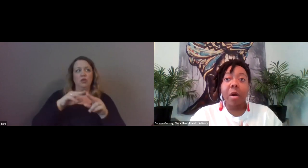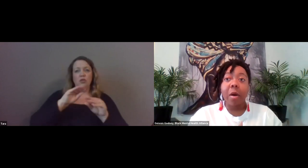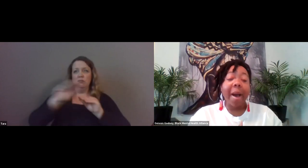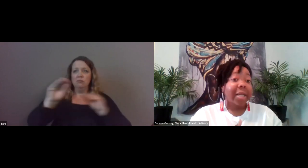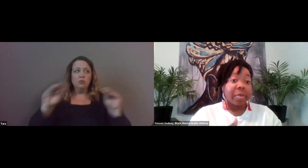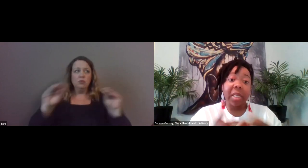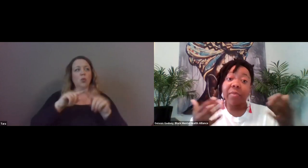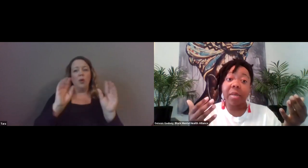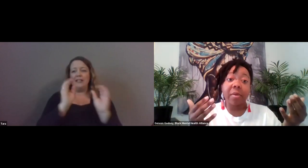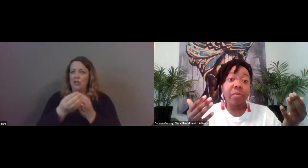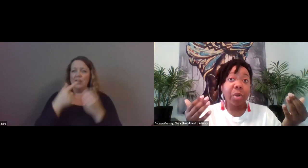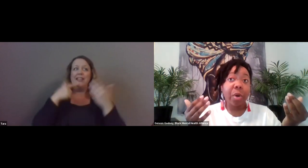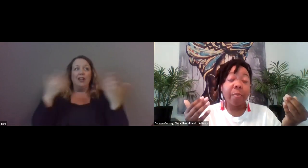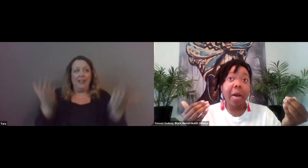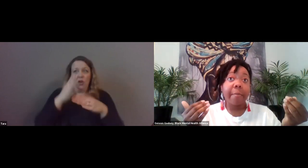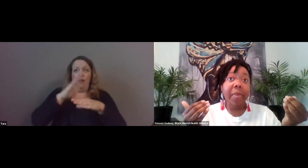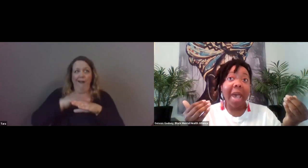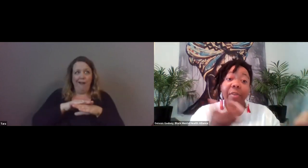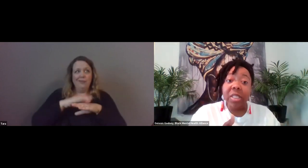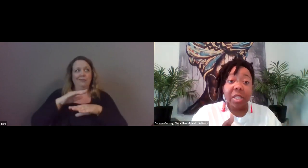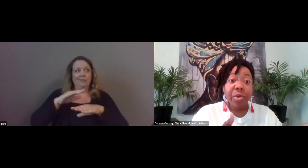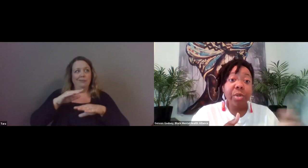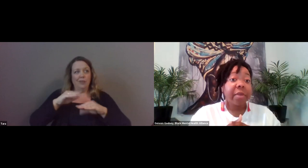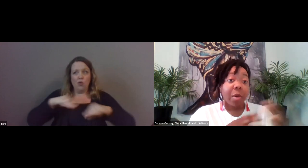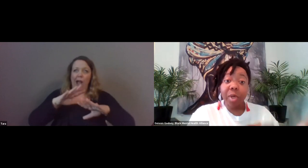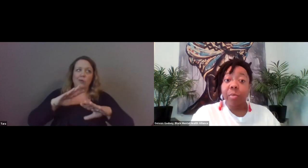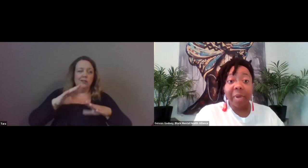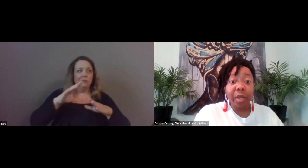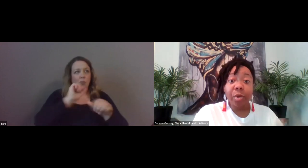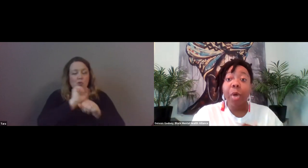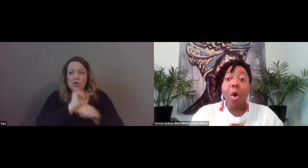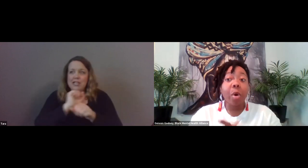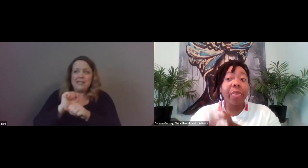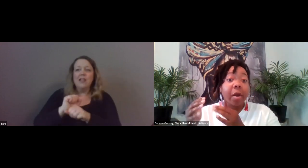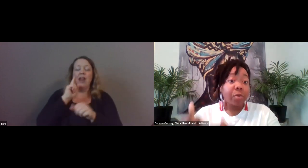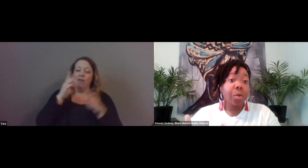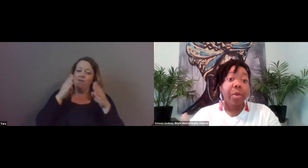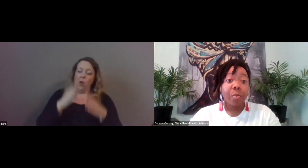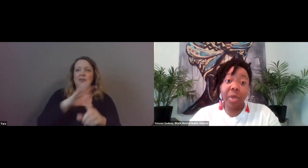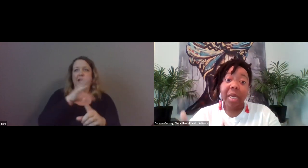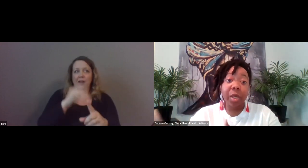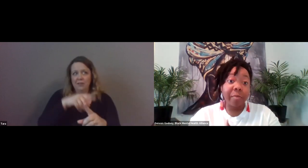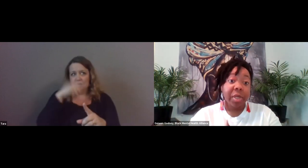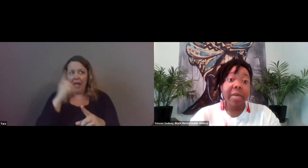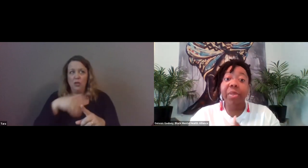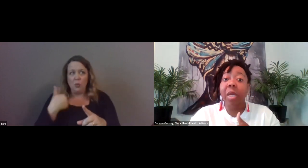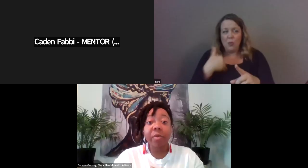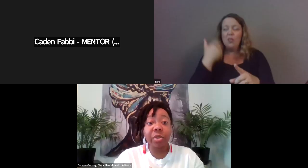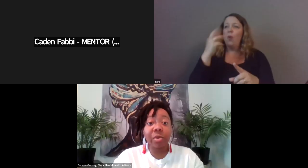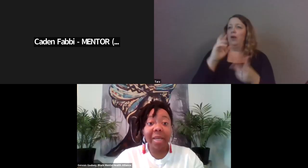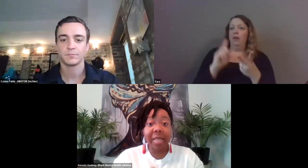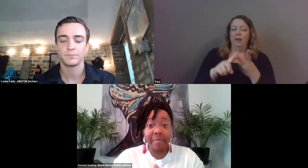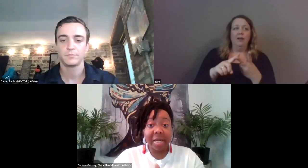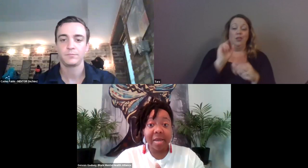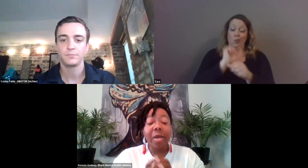that are possibly even you know um african-centered if they're working with black youth or they are doing the work in the community but they